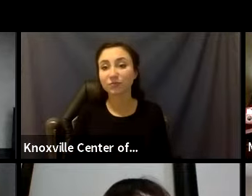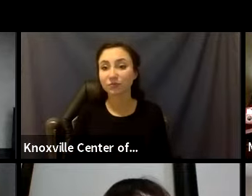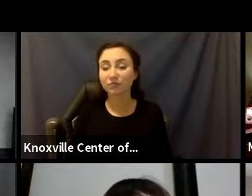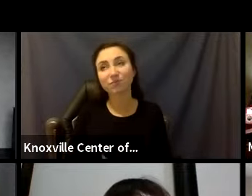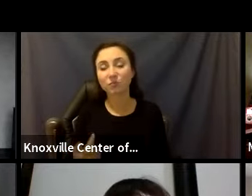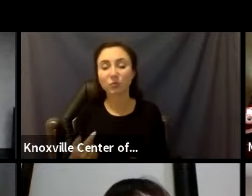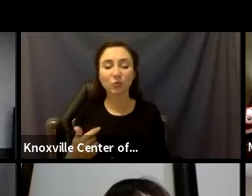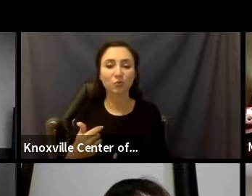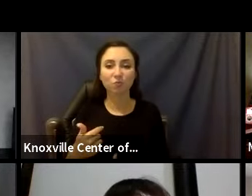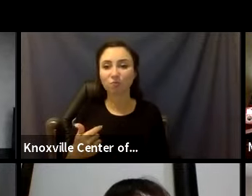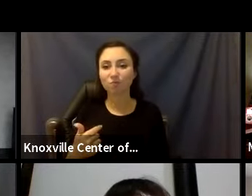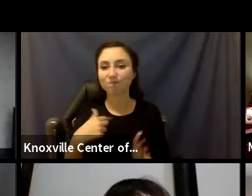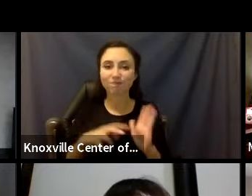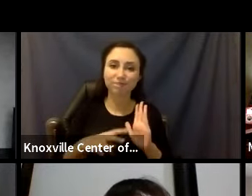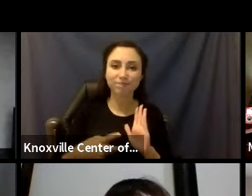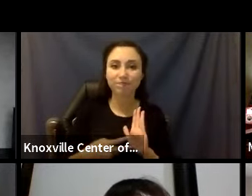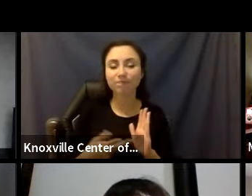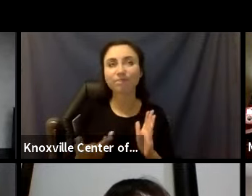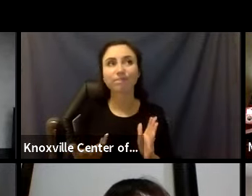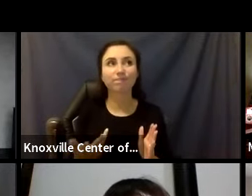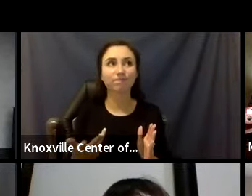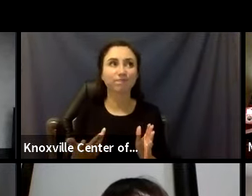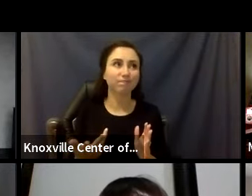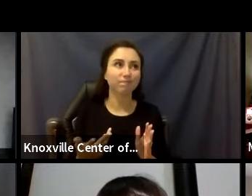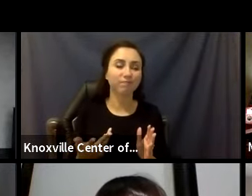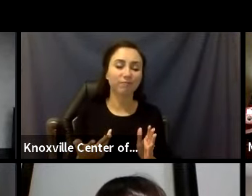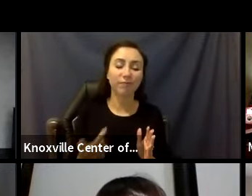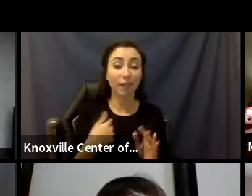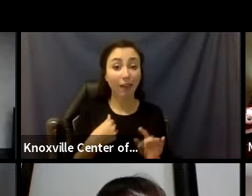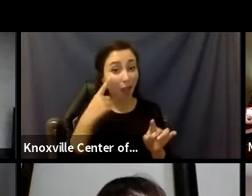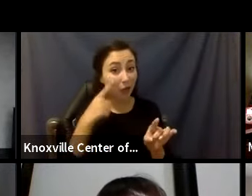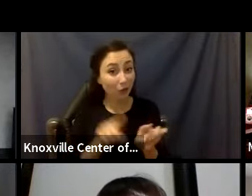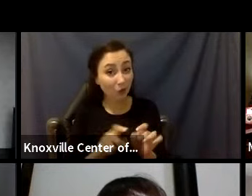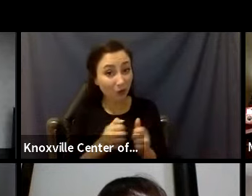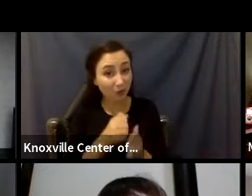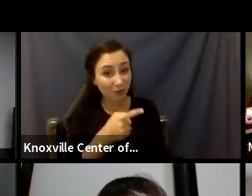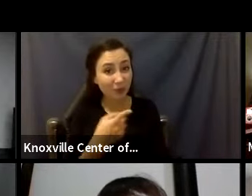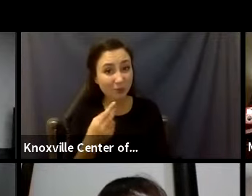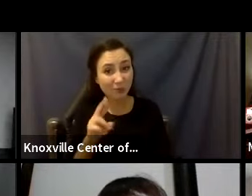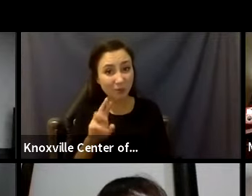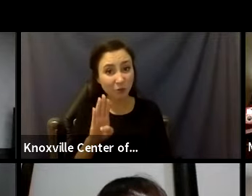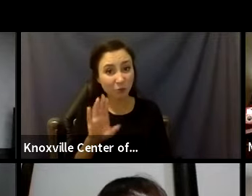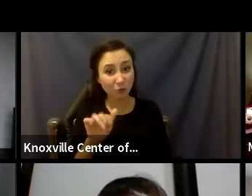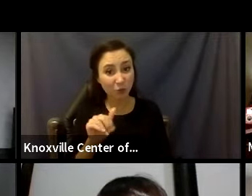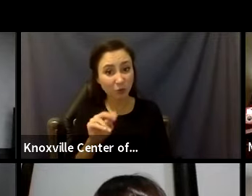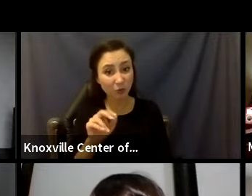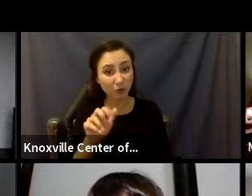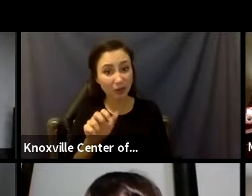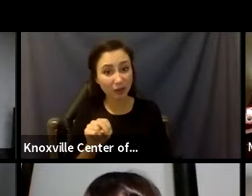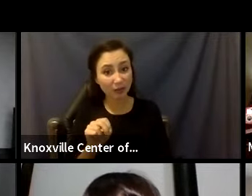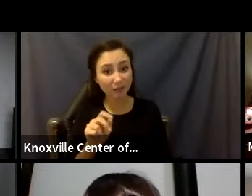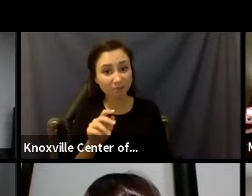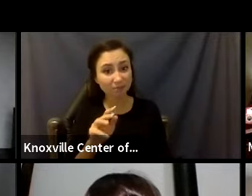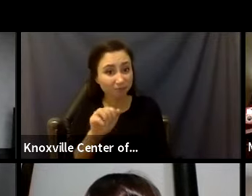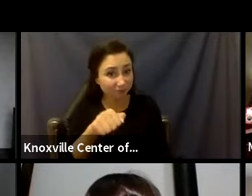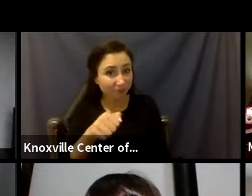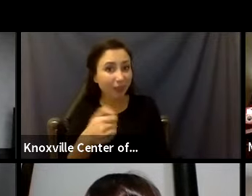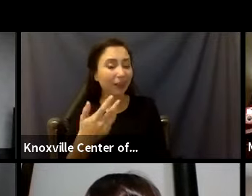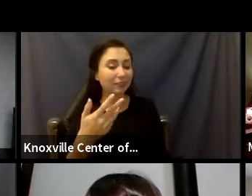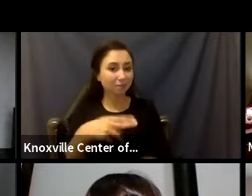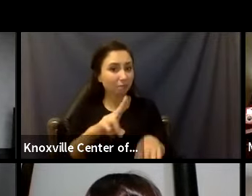what I'm saying is, I agree with you, Dr. Buchanan. I mean, certainly I've been in